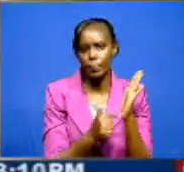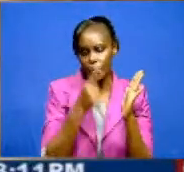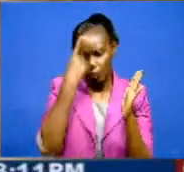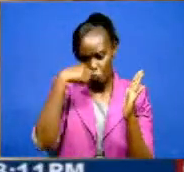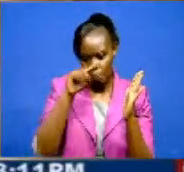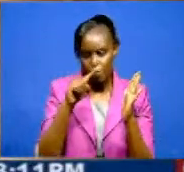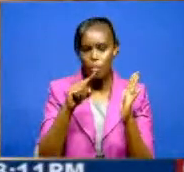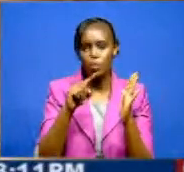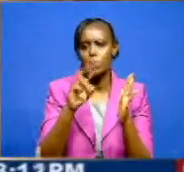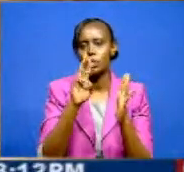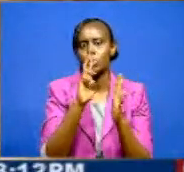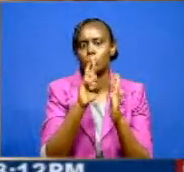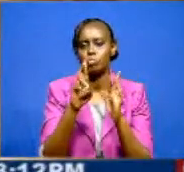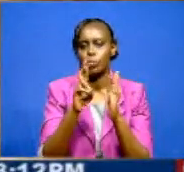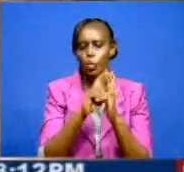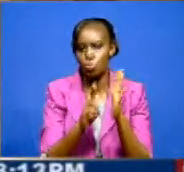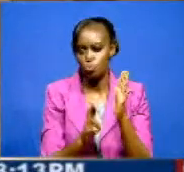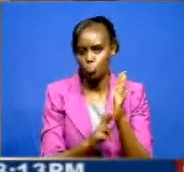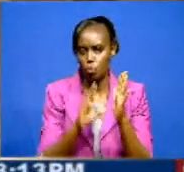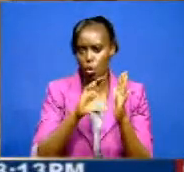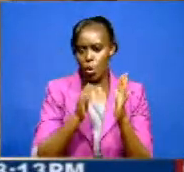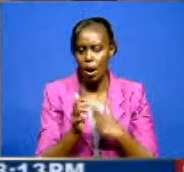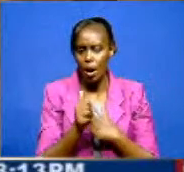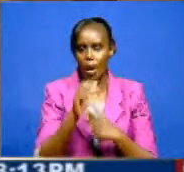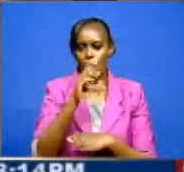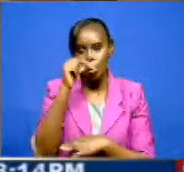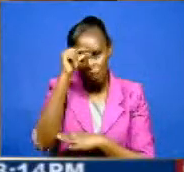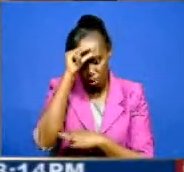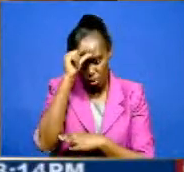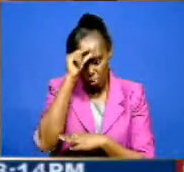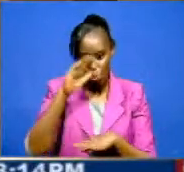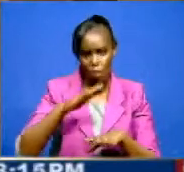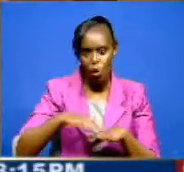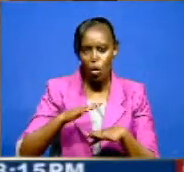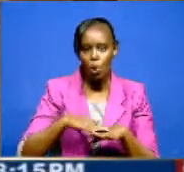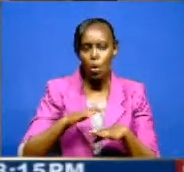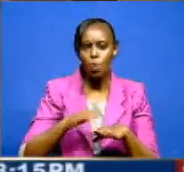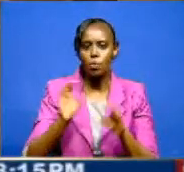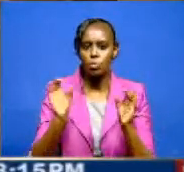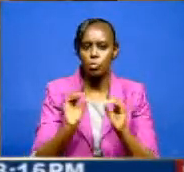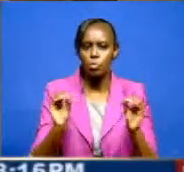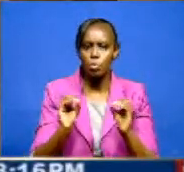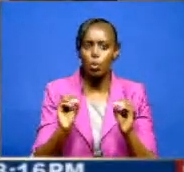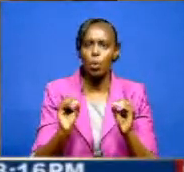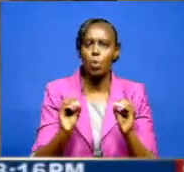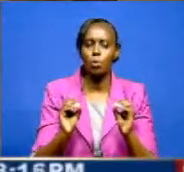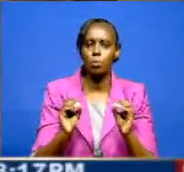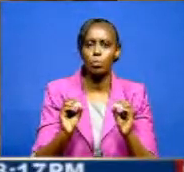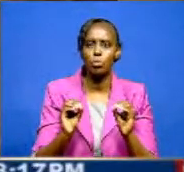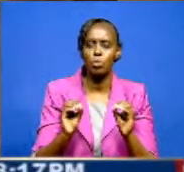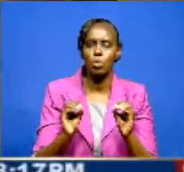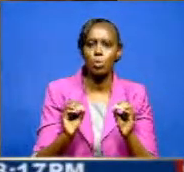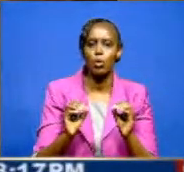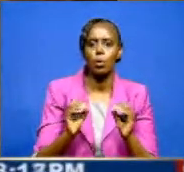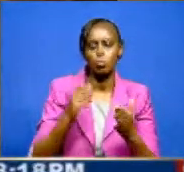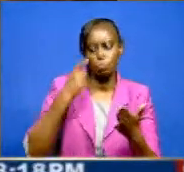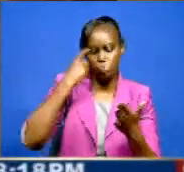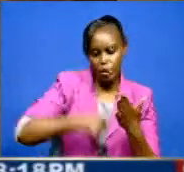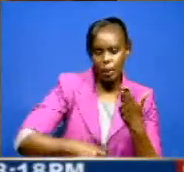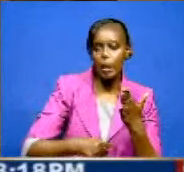or regulatory framework guides county governments on non-remittance of employee statutory